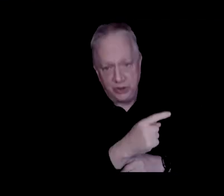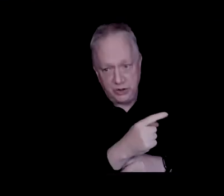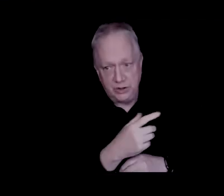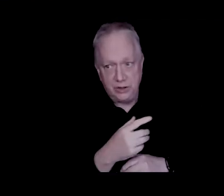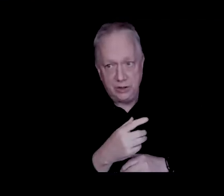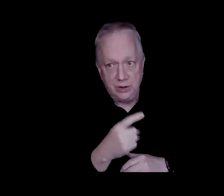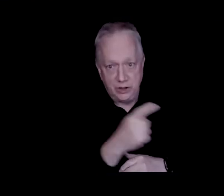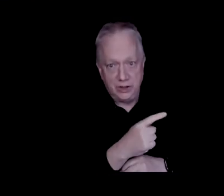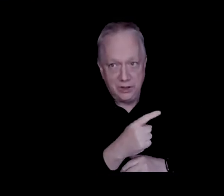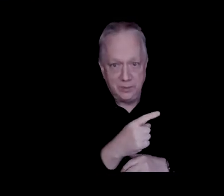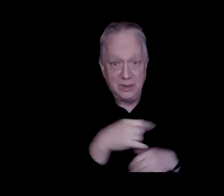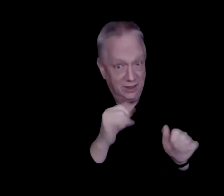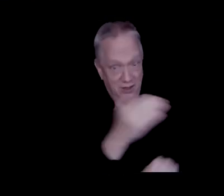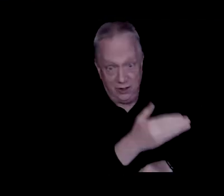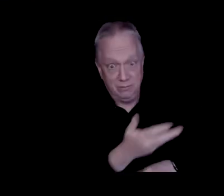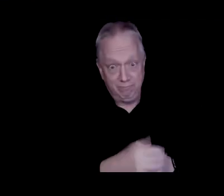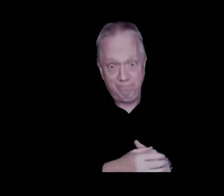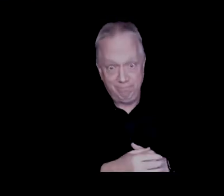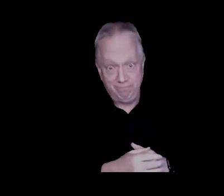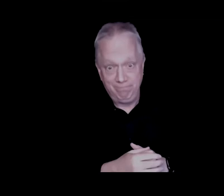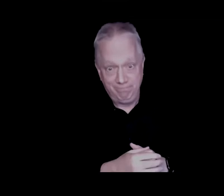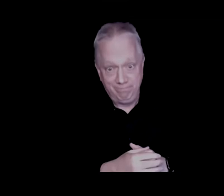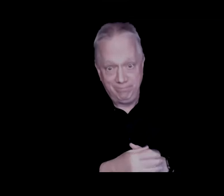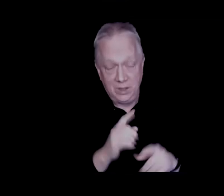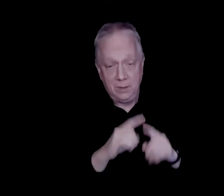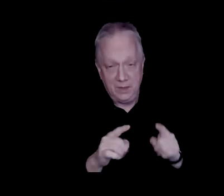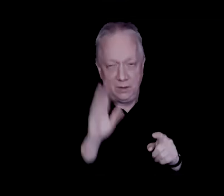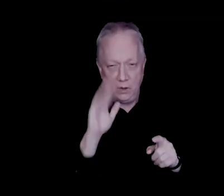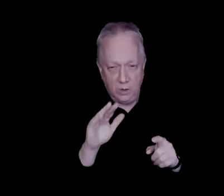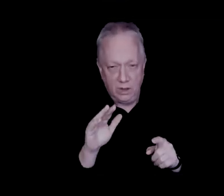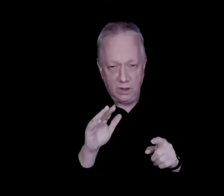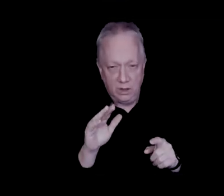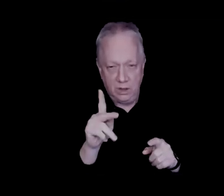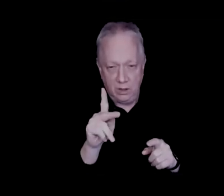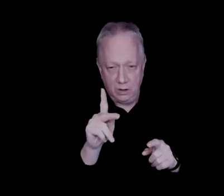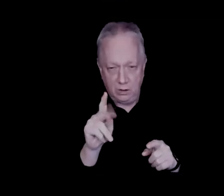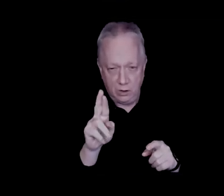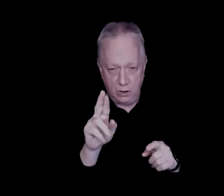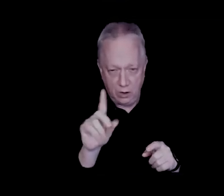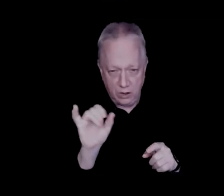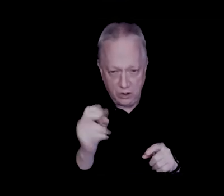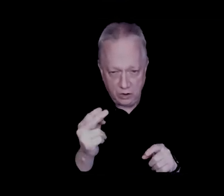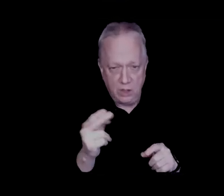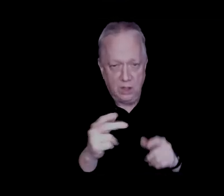she is still there. The you know that the Kurdish, they have a very